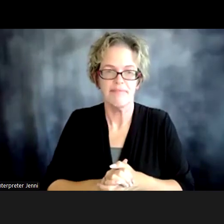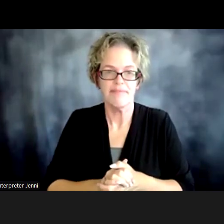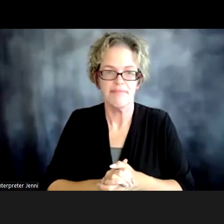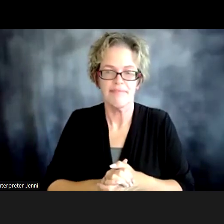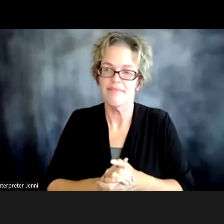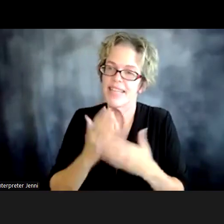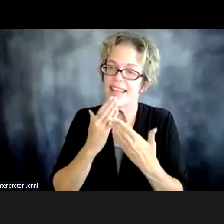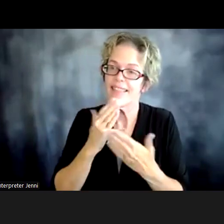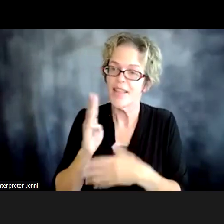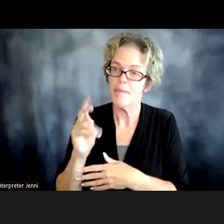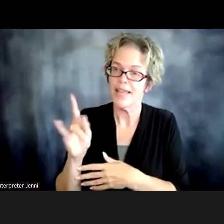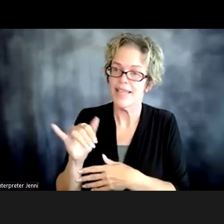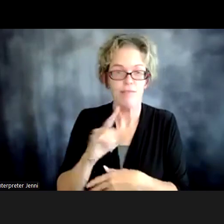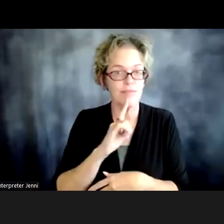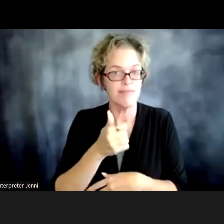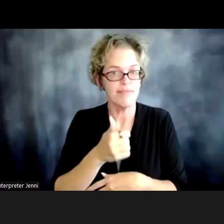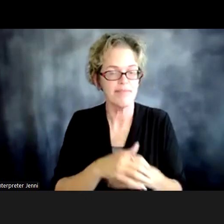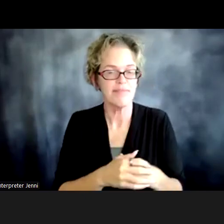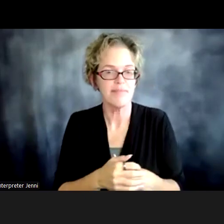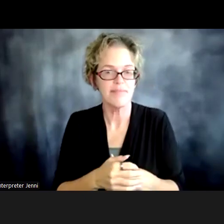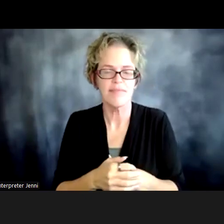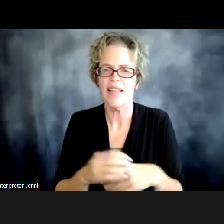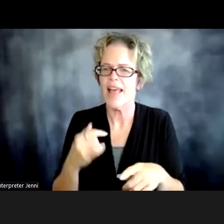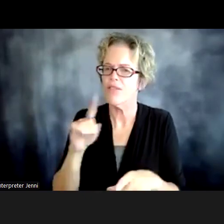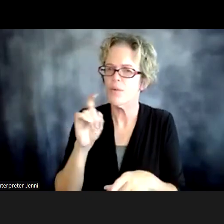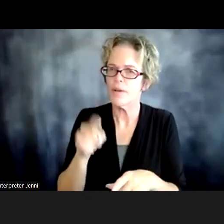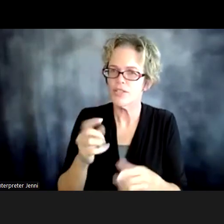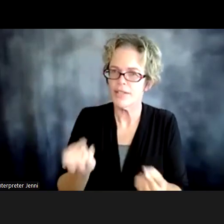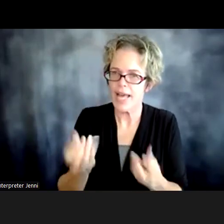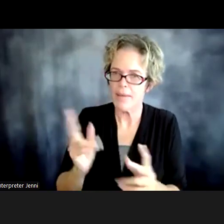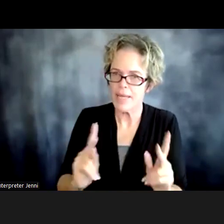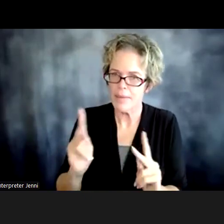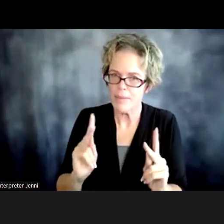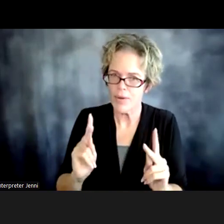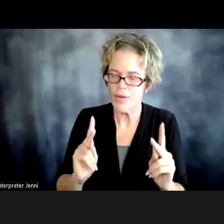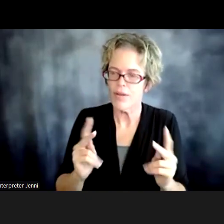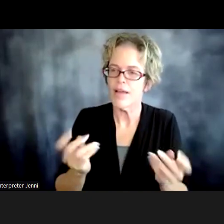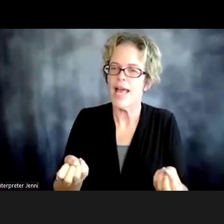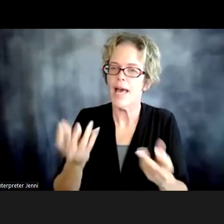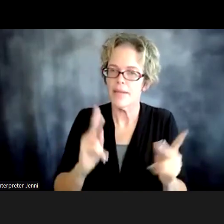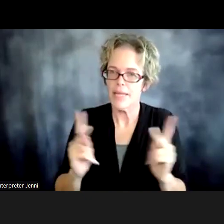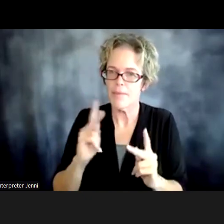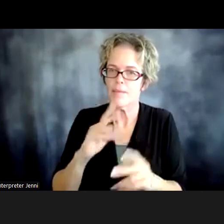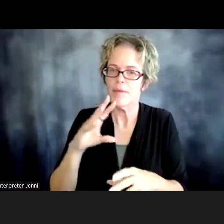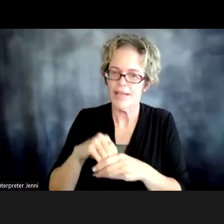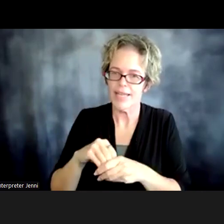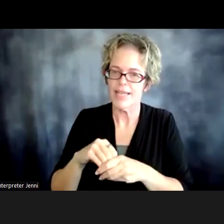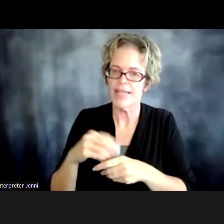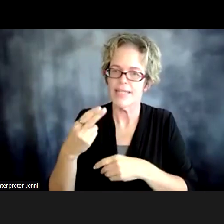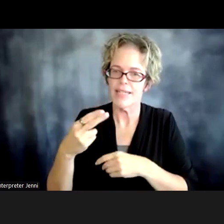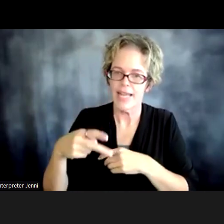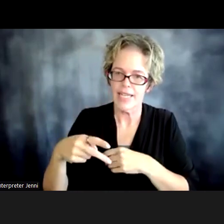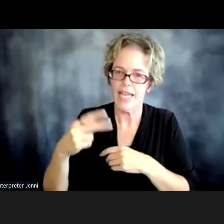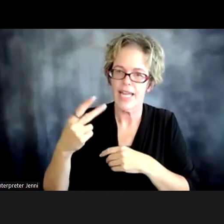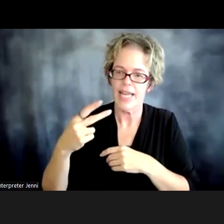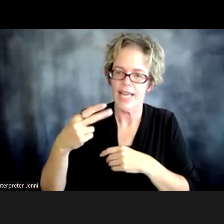Thank you for that, Becky. Yeah. And then there's a question on how many people are in HE, QHP, pregnancy